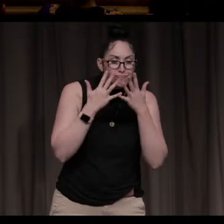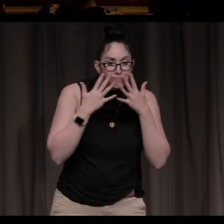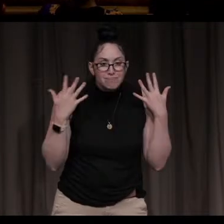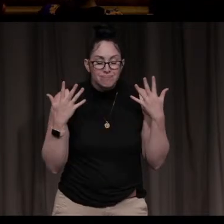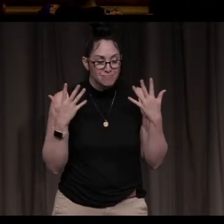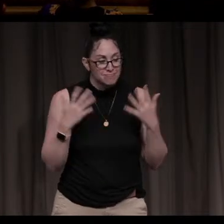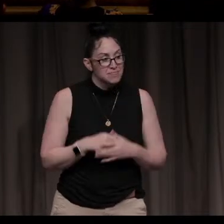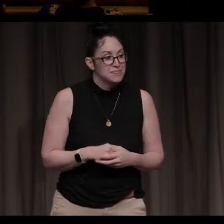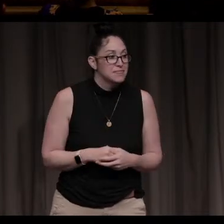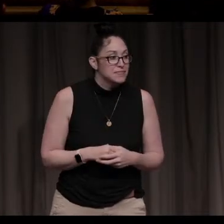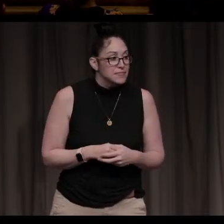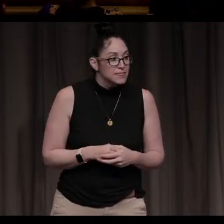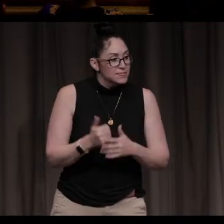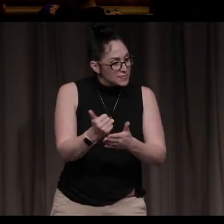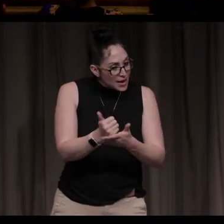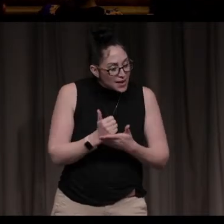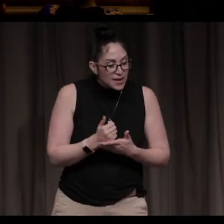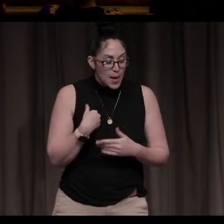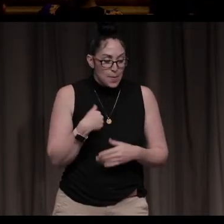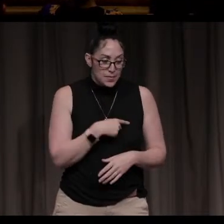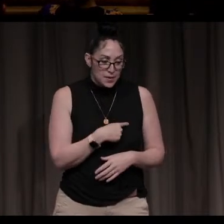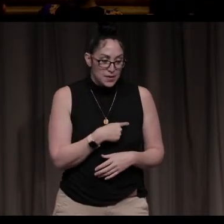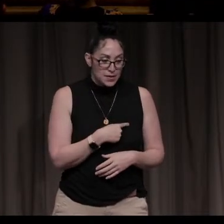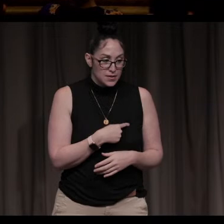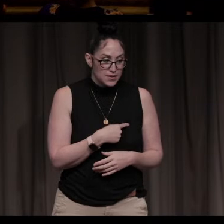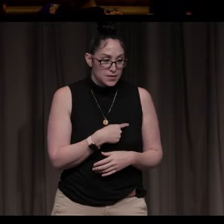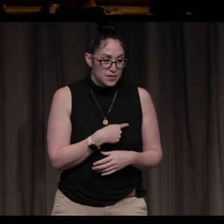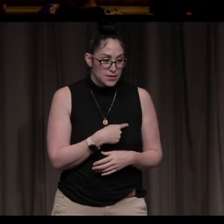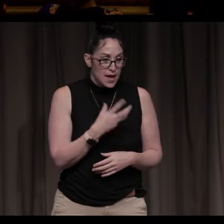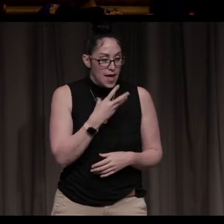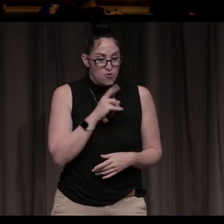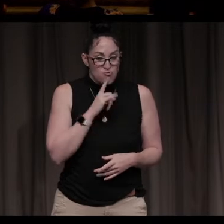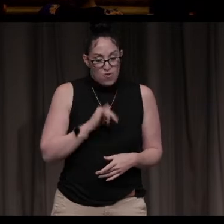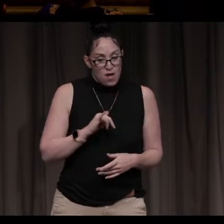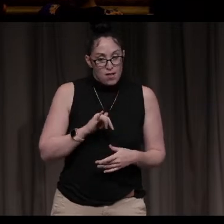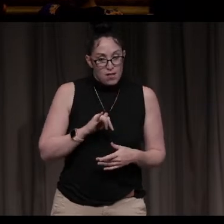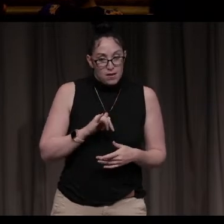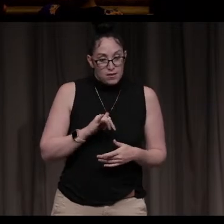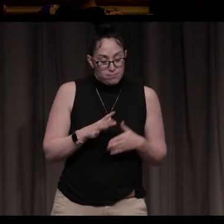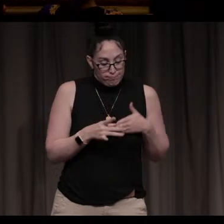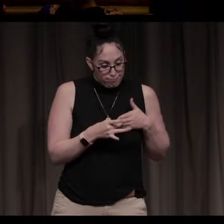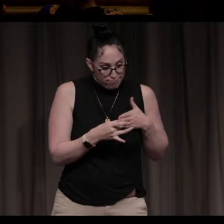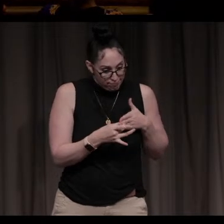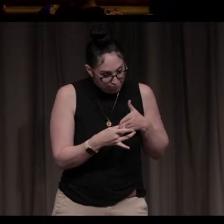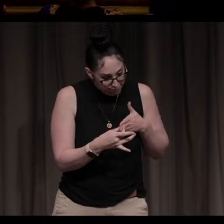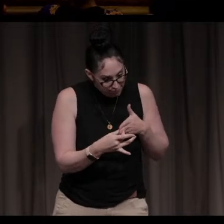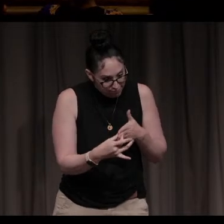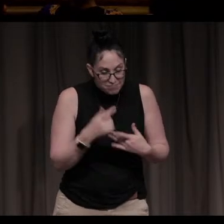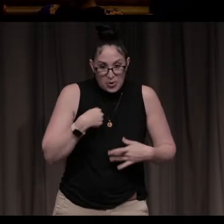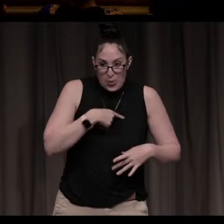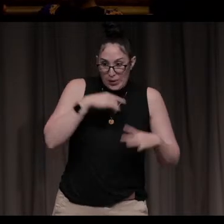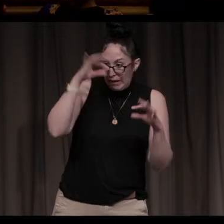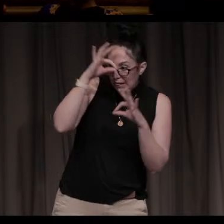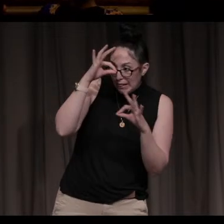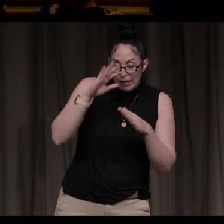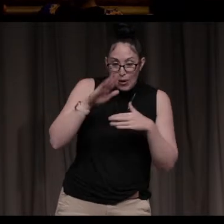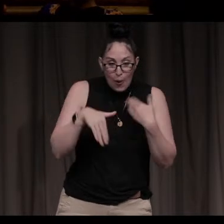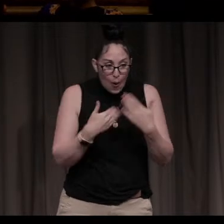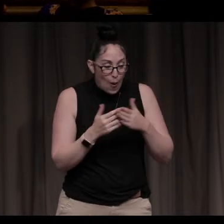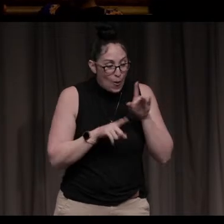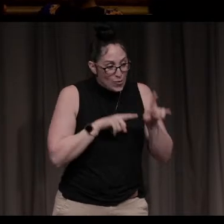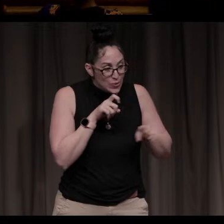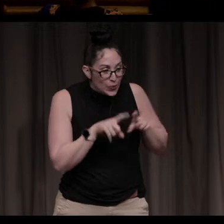and helped us and held our hands a lot, us not knowing all of these questions that I'm